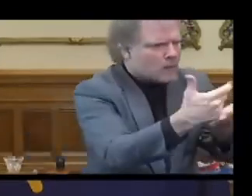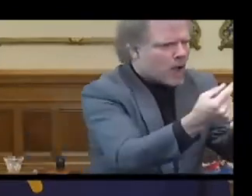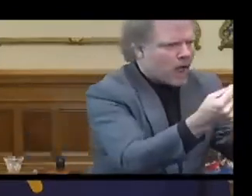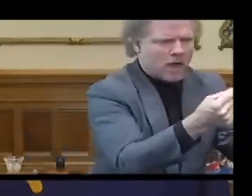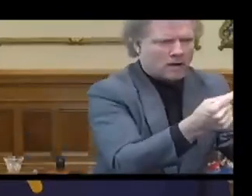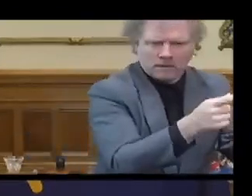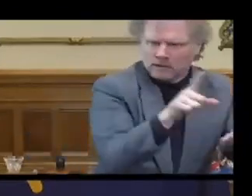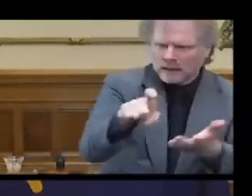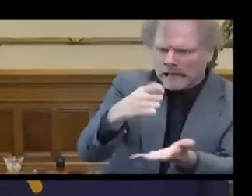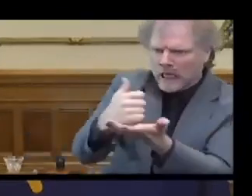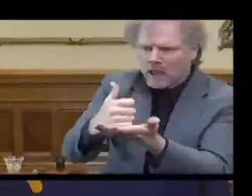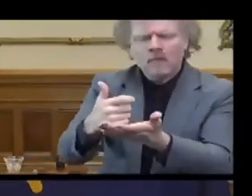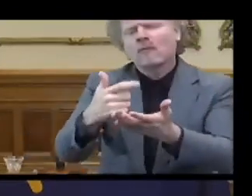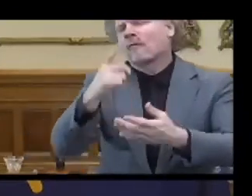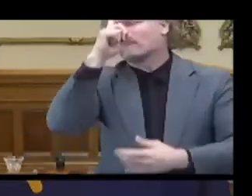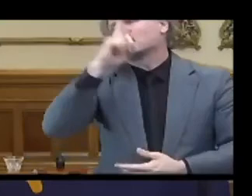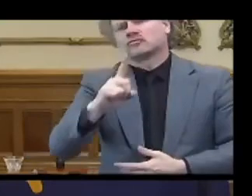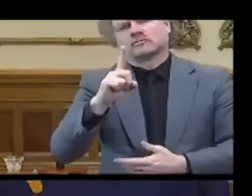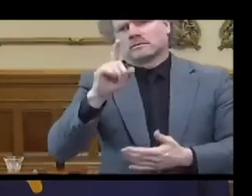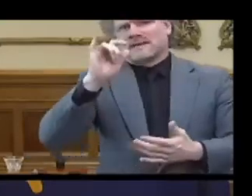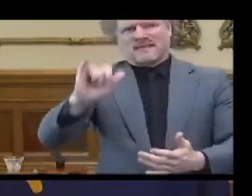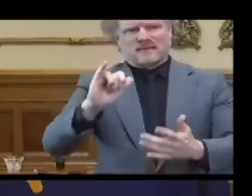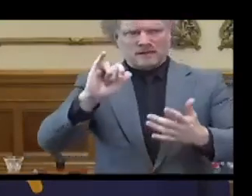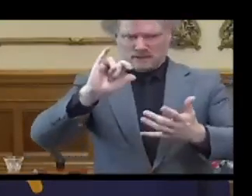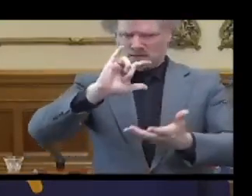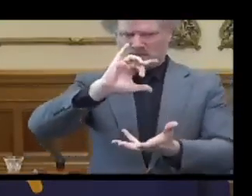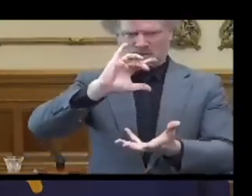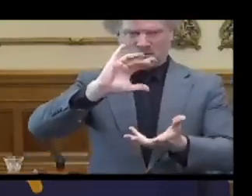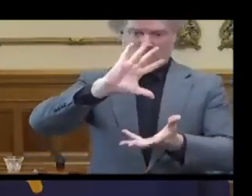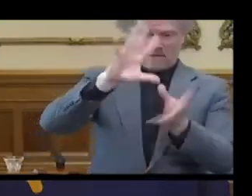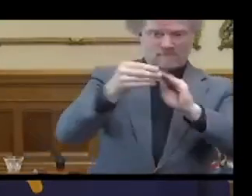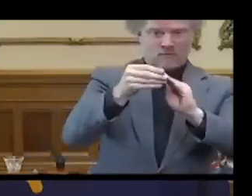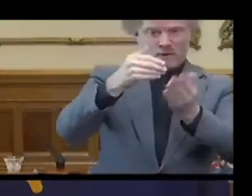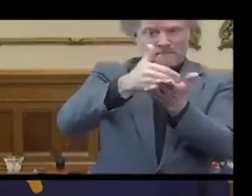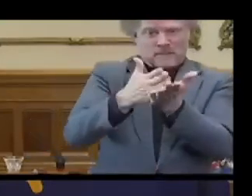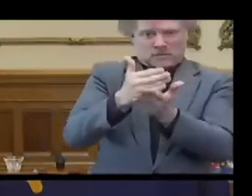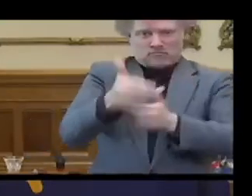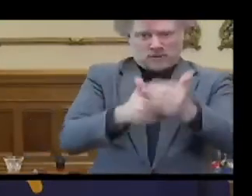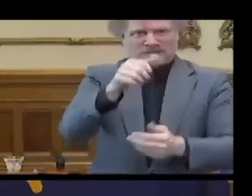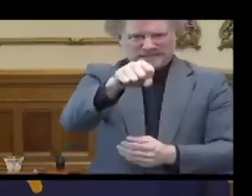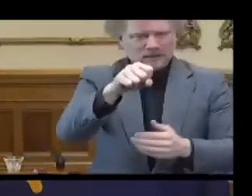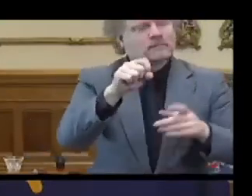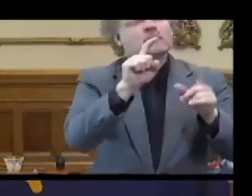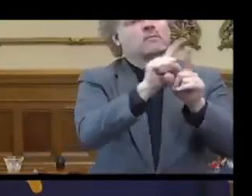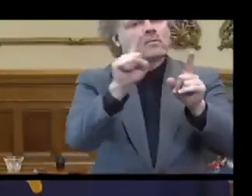And so absolutely, that's part of the whole, not just budget process, but that's the whole